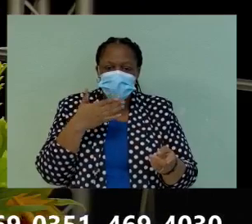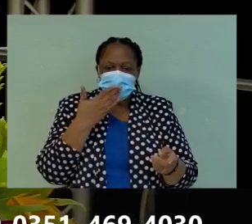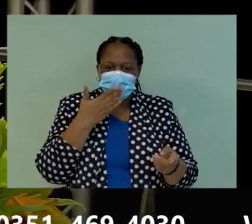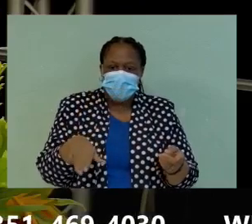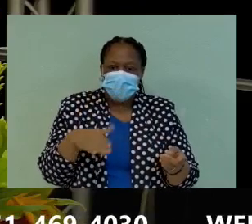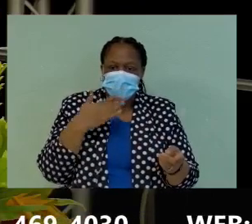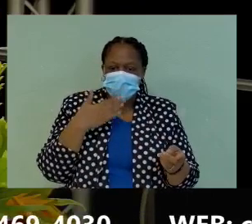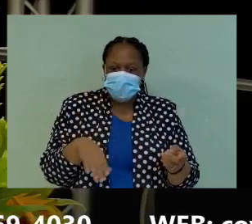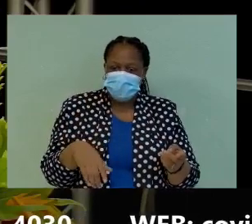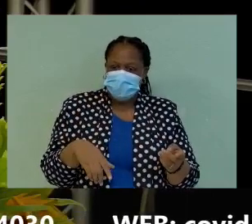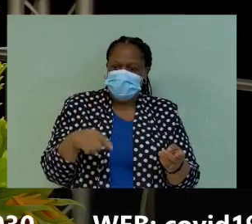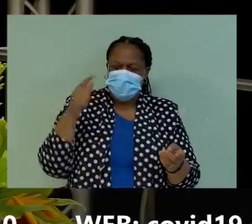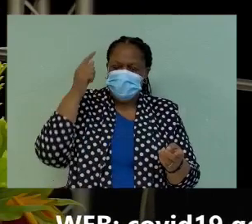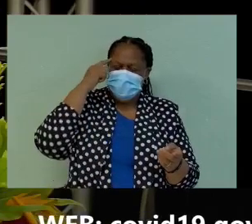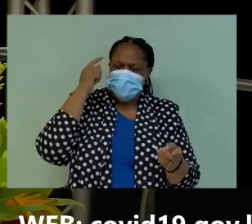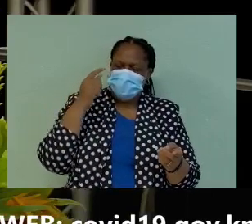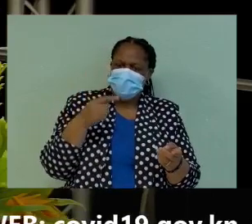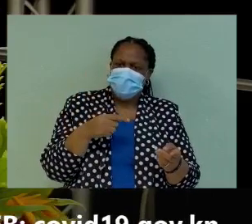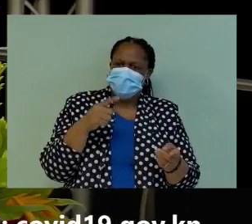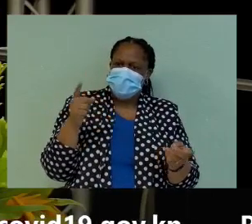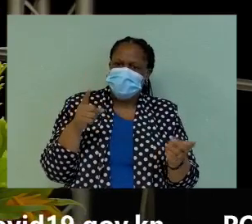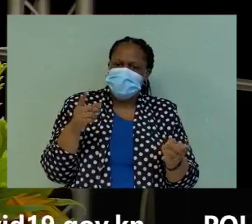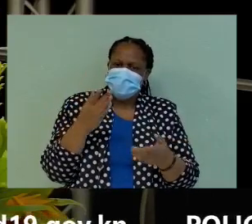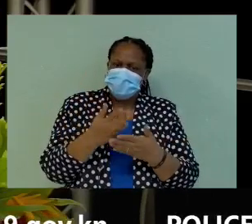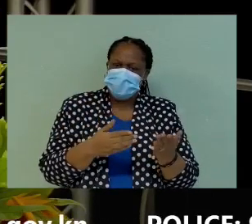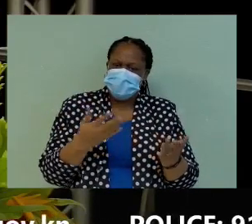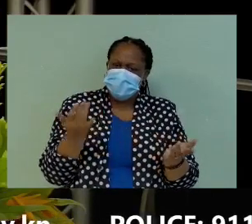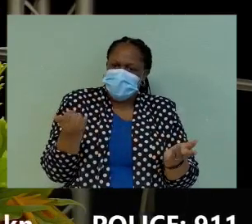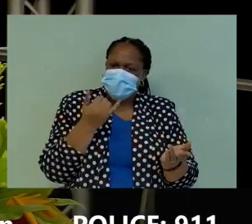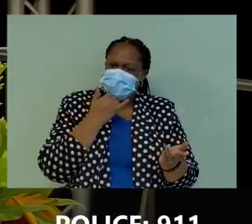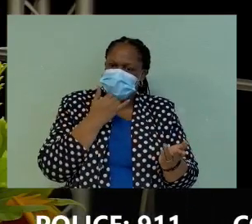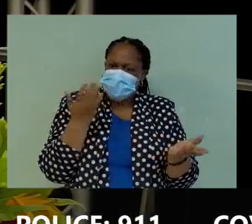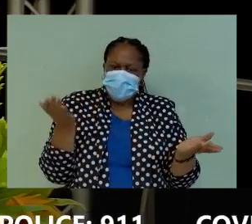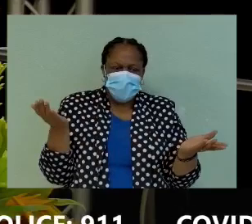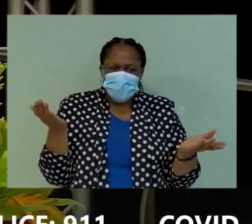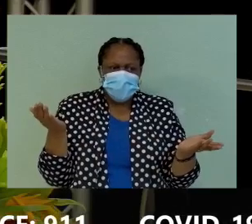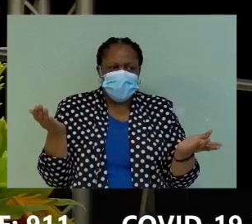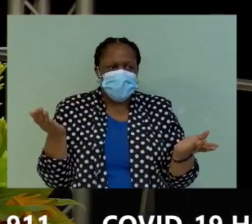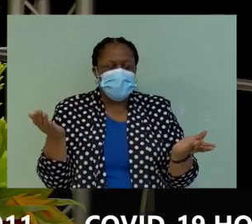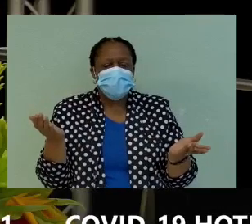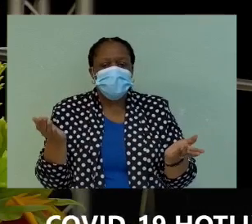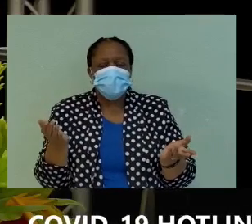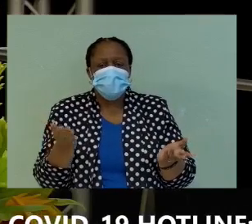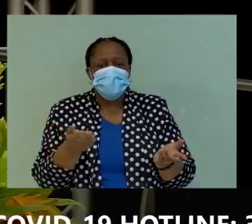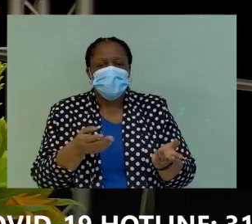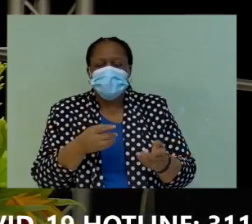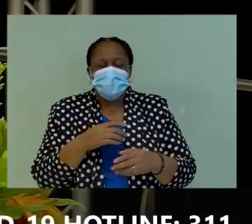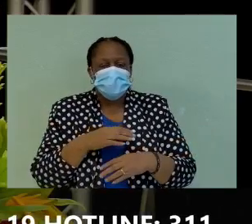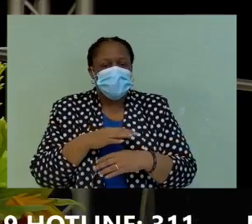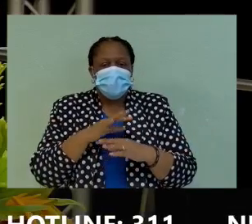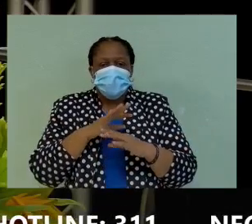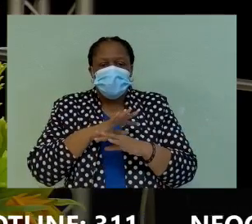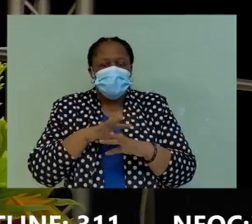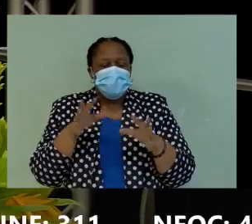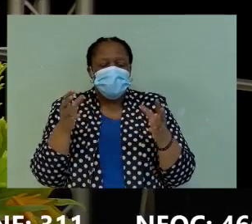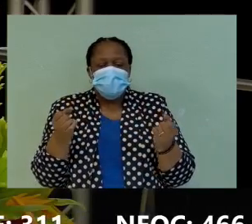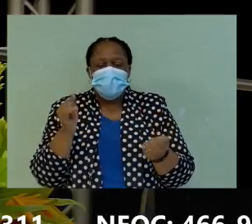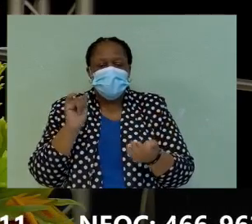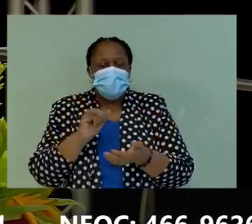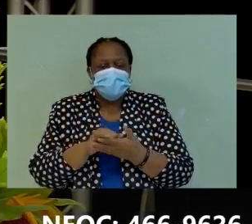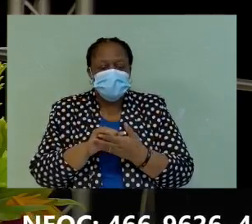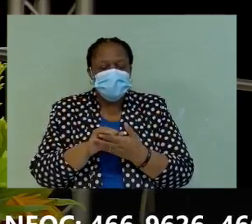that I had committed a serious crime. The mental torture, I thought, I would have gladly exchanged for the physical suffering of